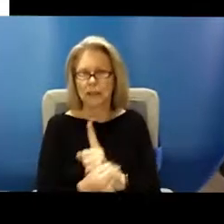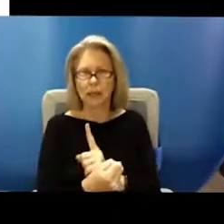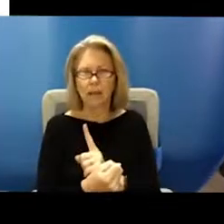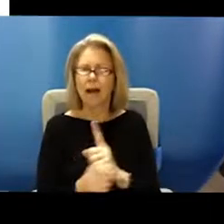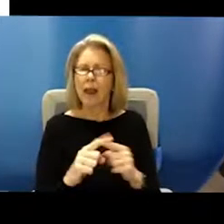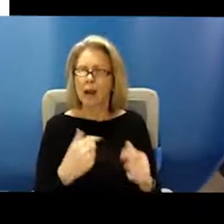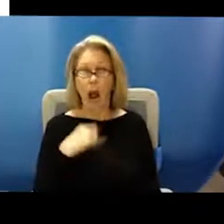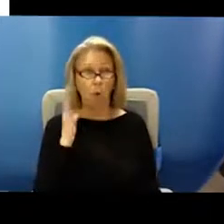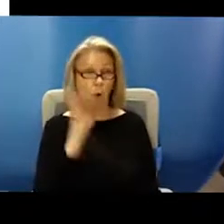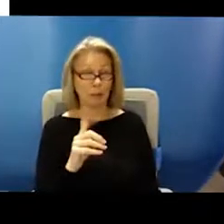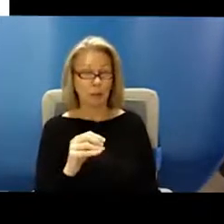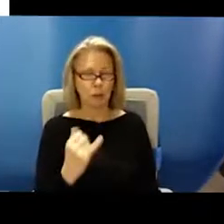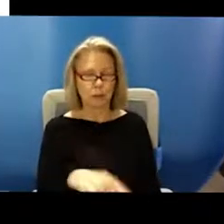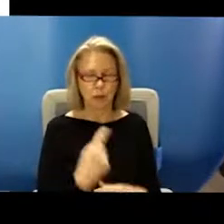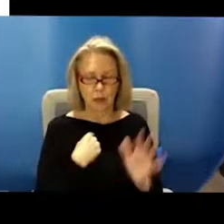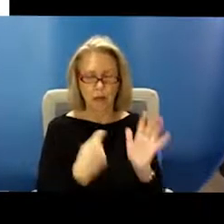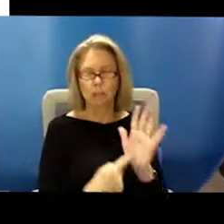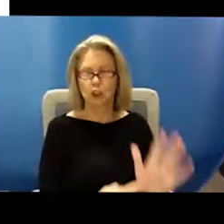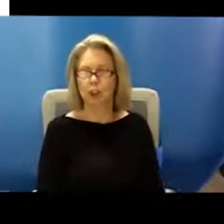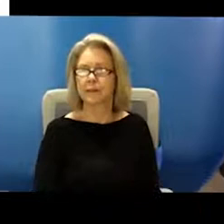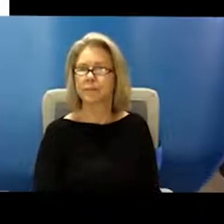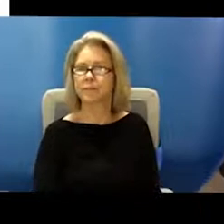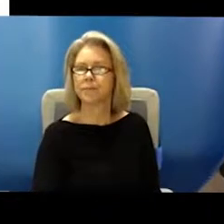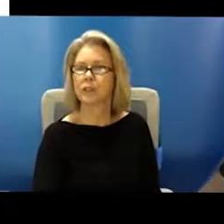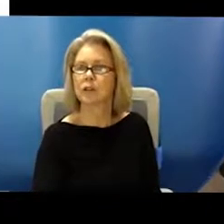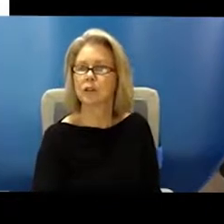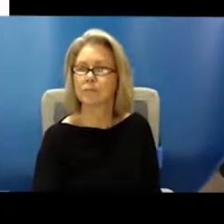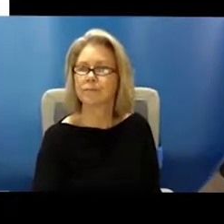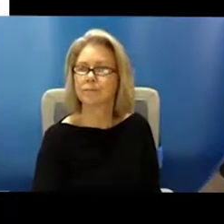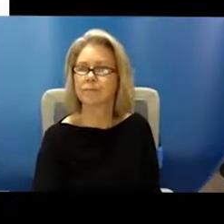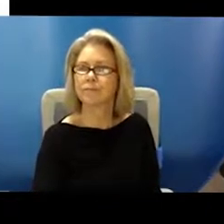institutional setting and presenting it, like I will be doing today.